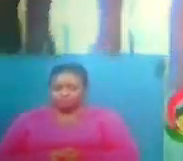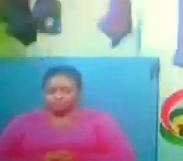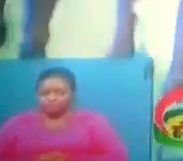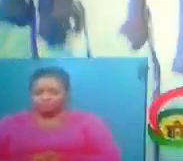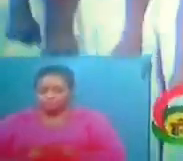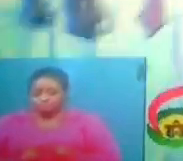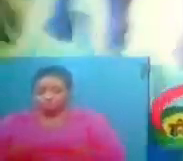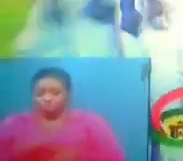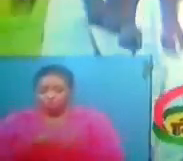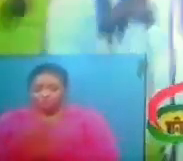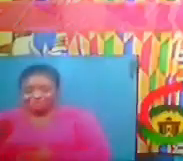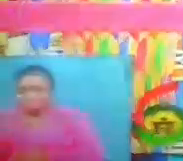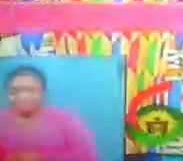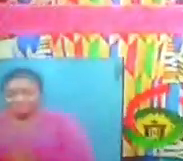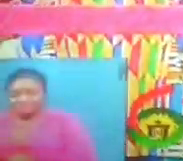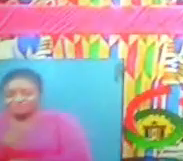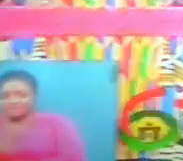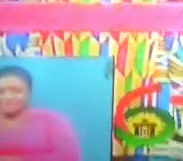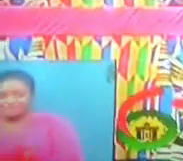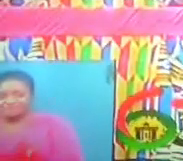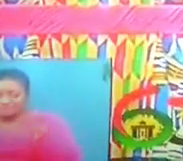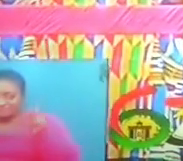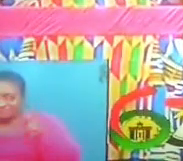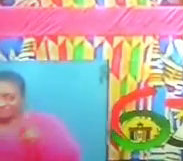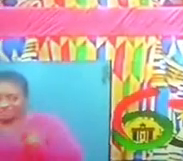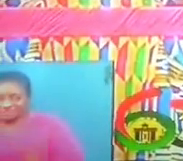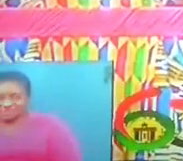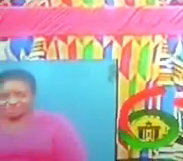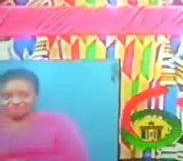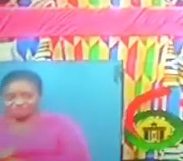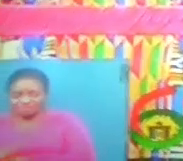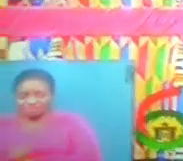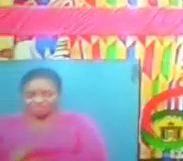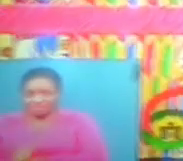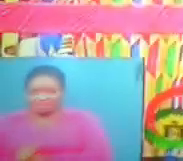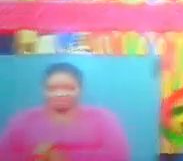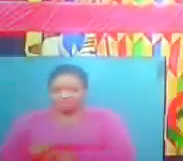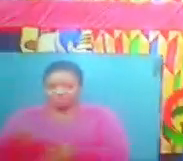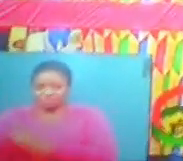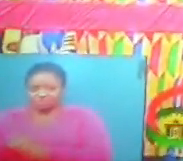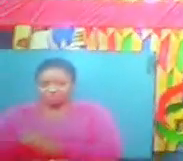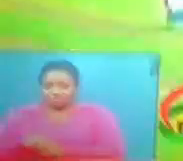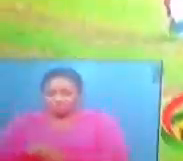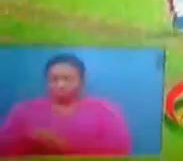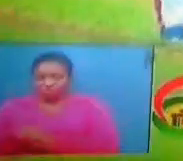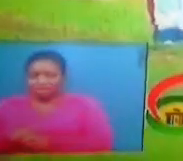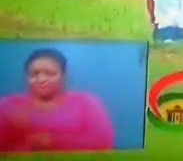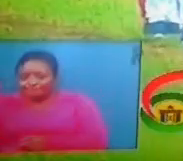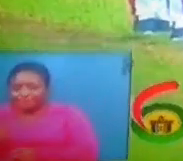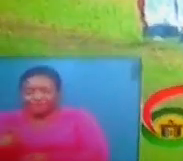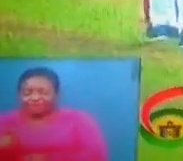in some of these, especially if you're a physical training instructor. If you join the physical training instructors, then you would